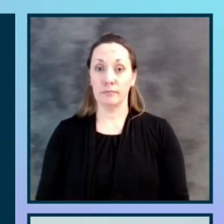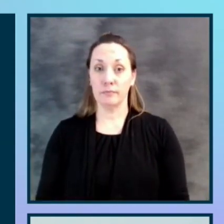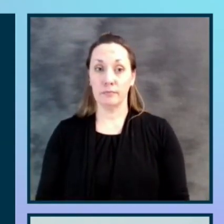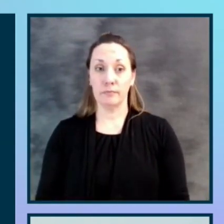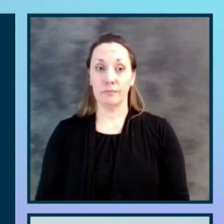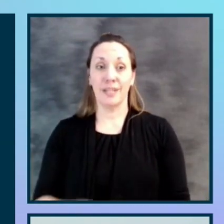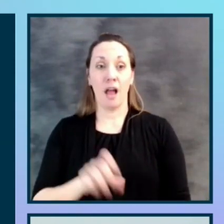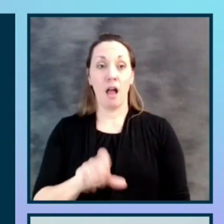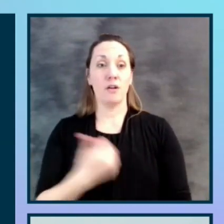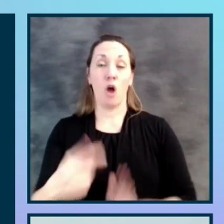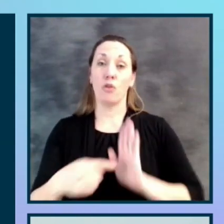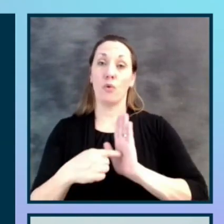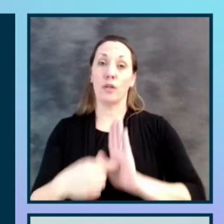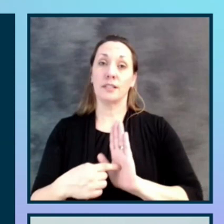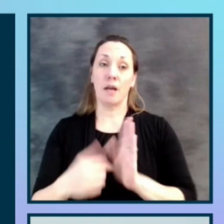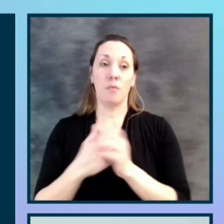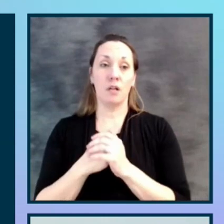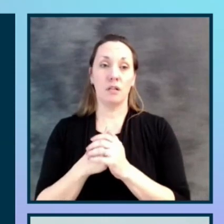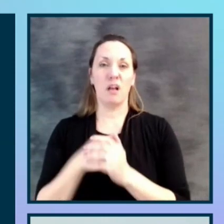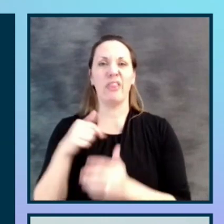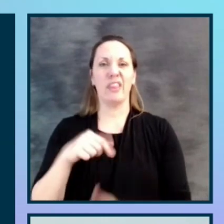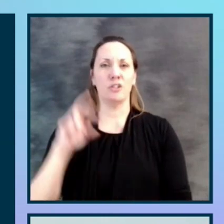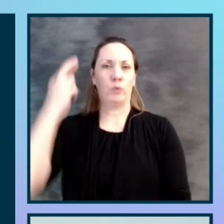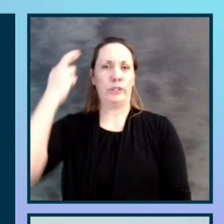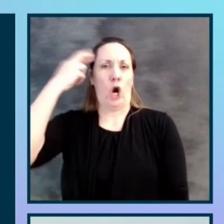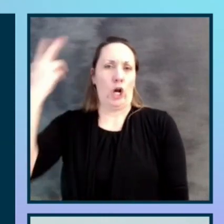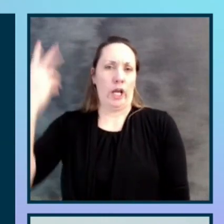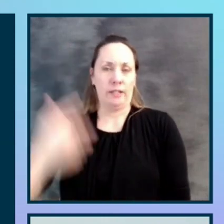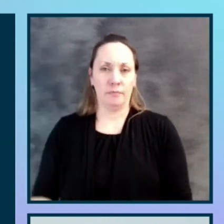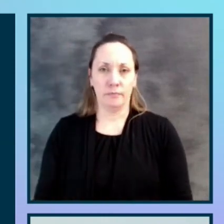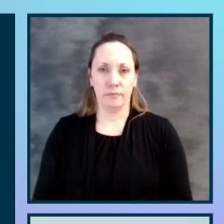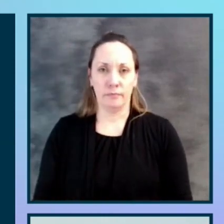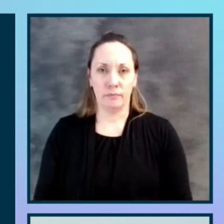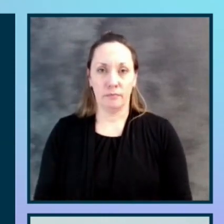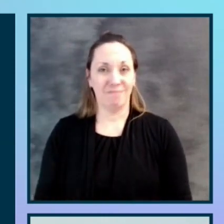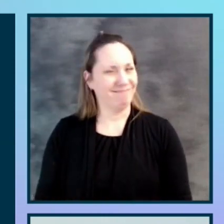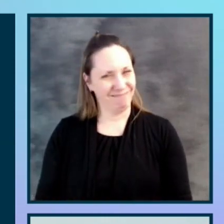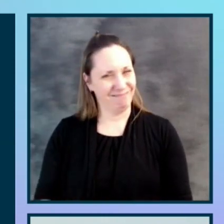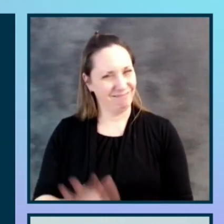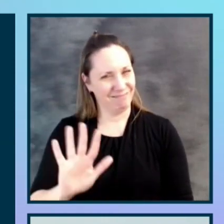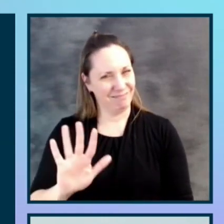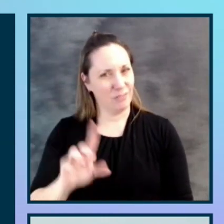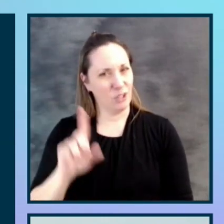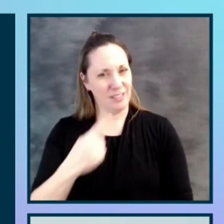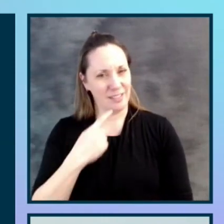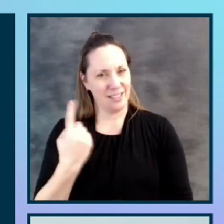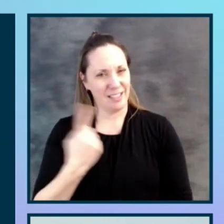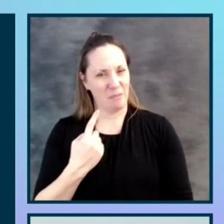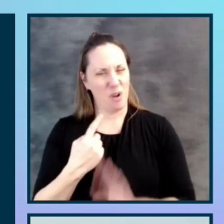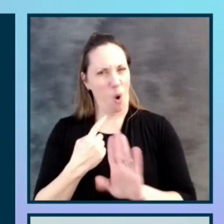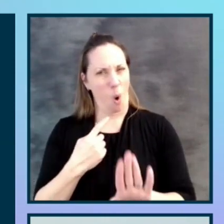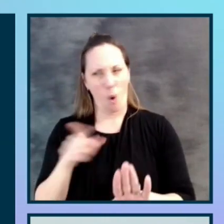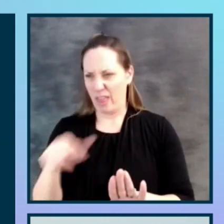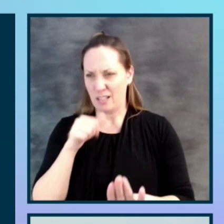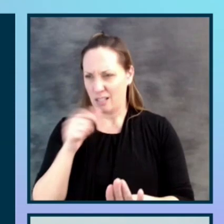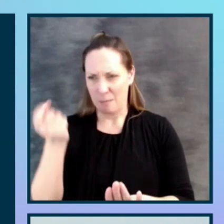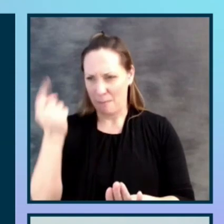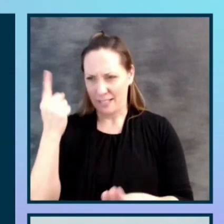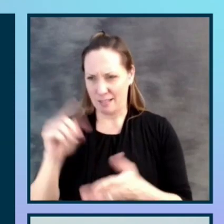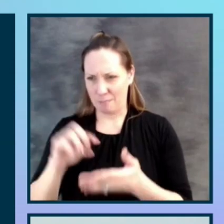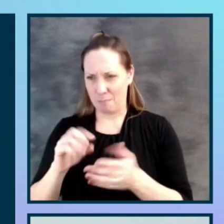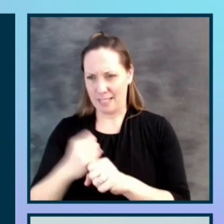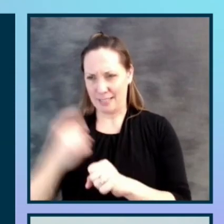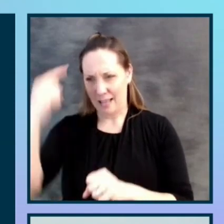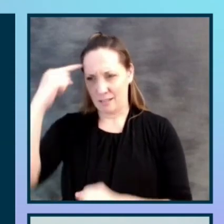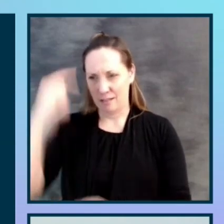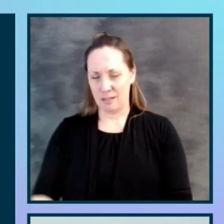Another example is saying, "This is retarded." You should instead say something like, "This doesn't make sense." These